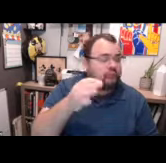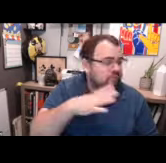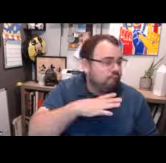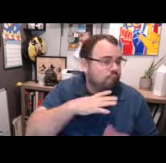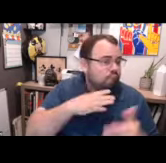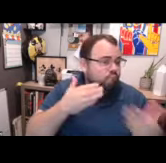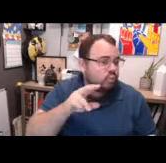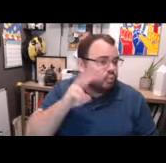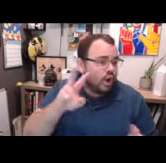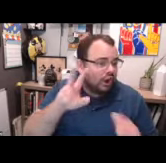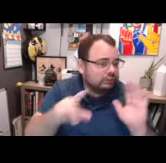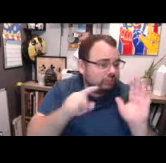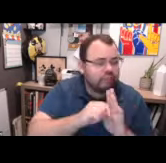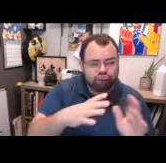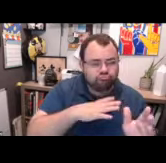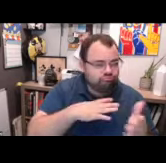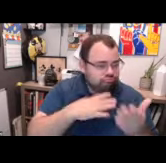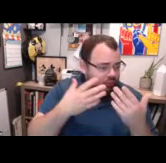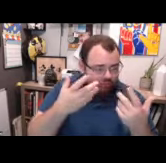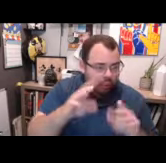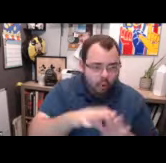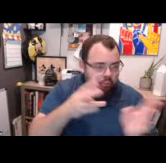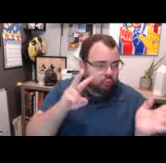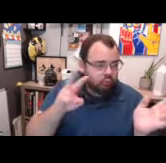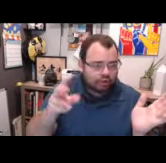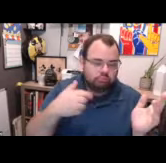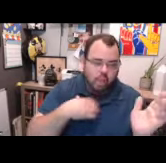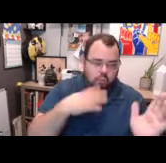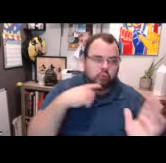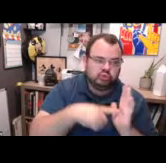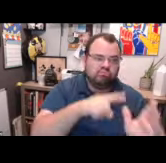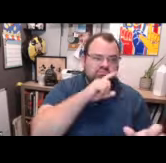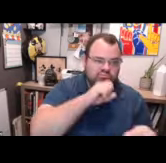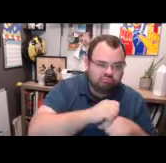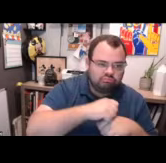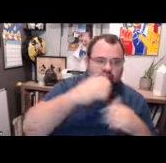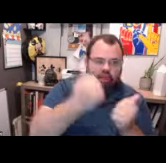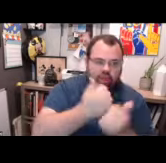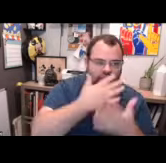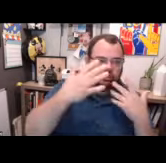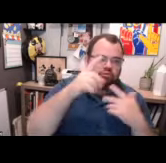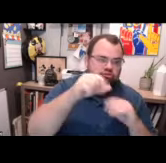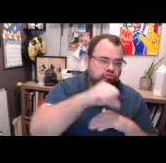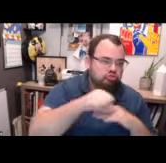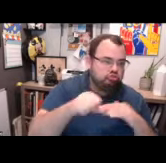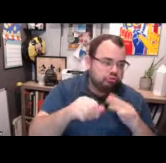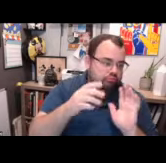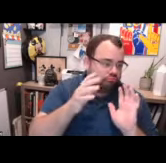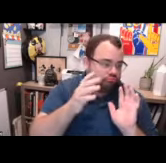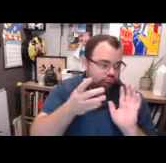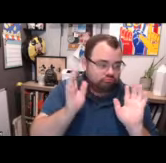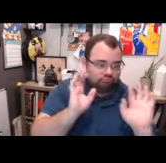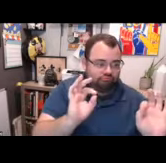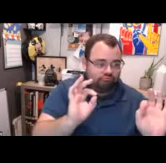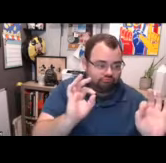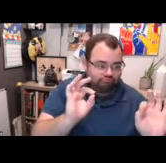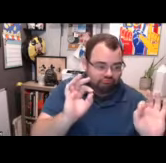look. If you're fine with seeing the video, then that's okay. But it's going to actual